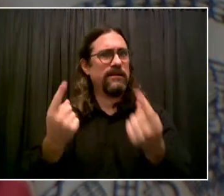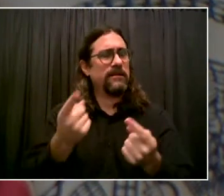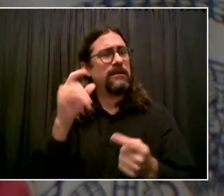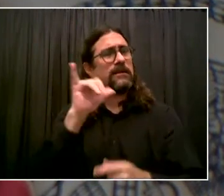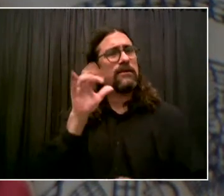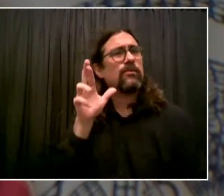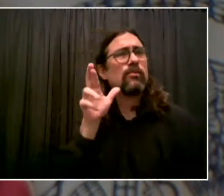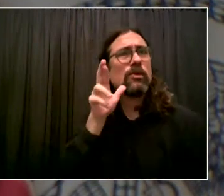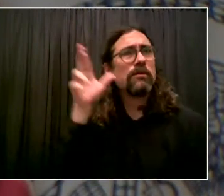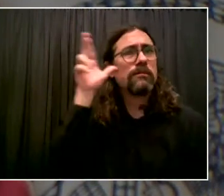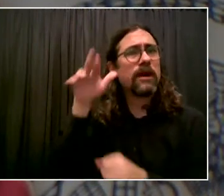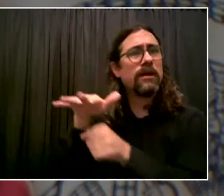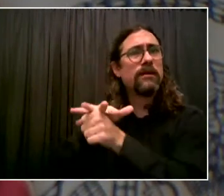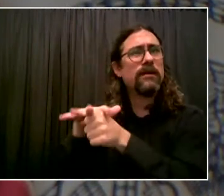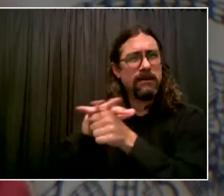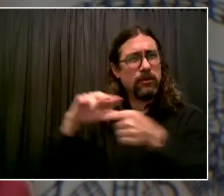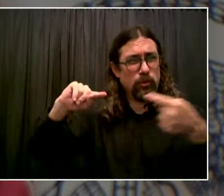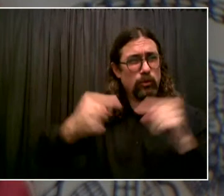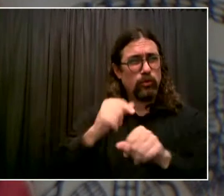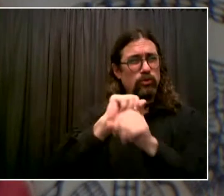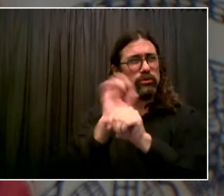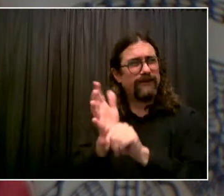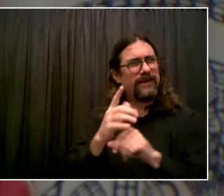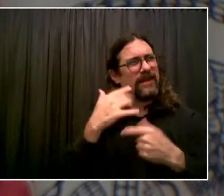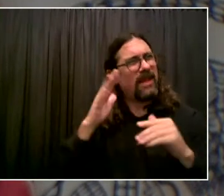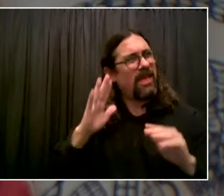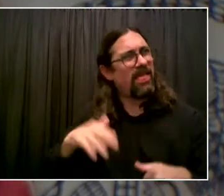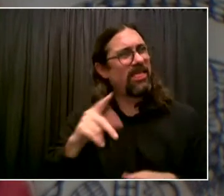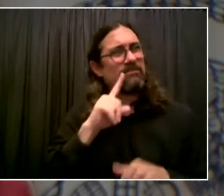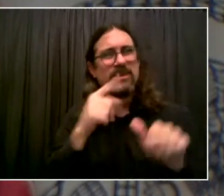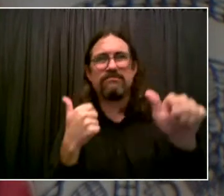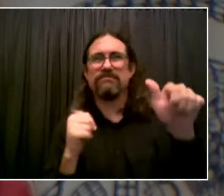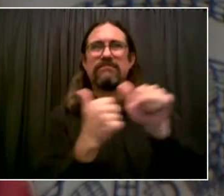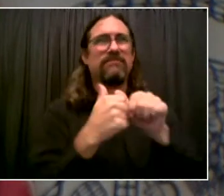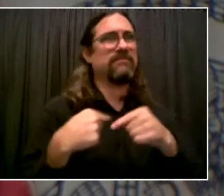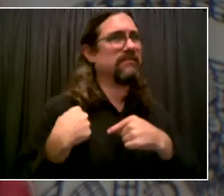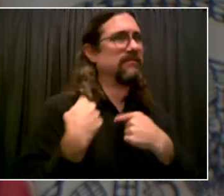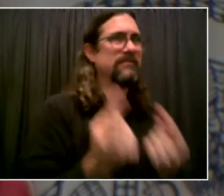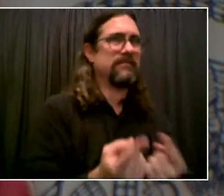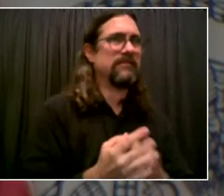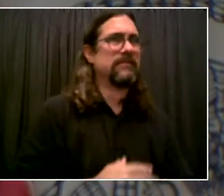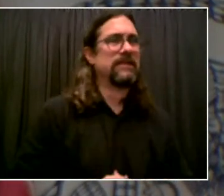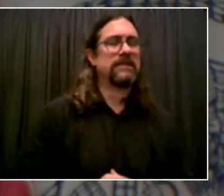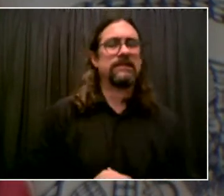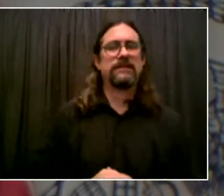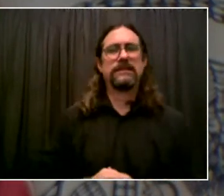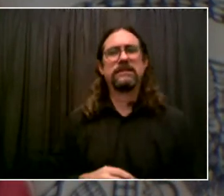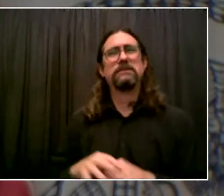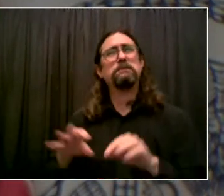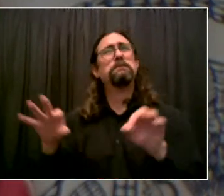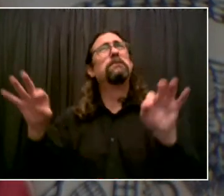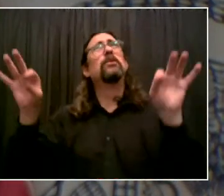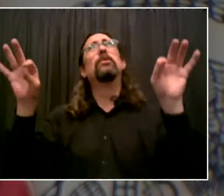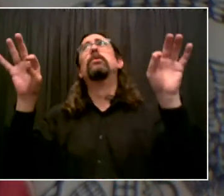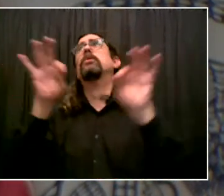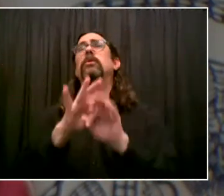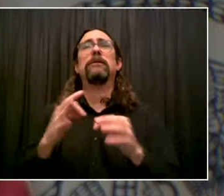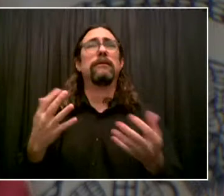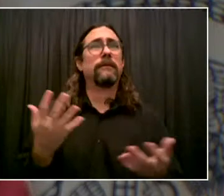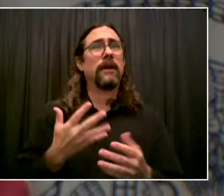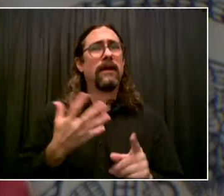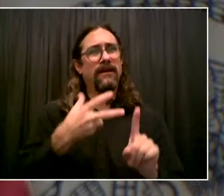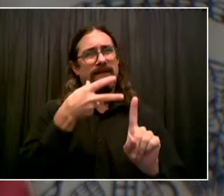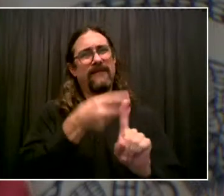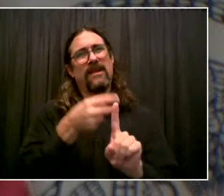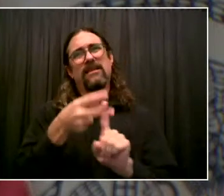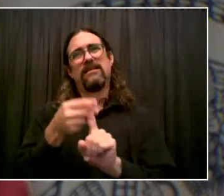46.89%. So we are seeing those numbers go up from 39%. The rest of the zip codes, Mr. Mayor, have all hit 50% in the